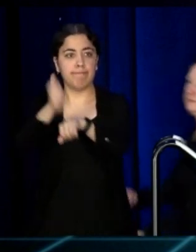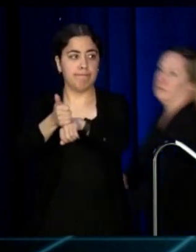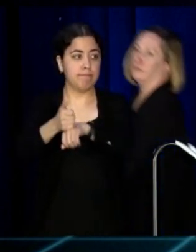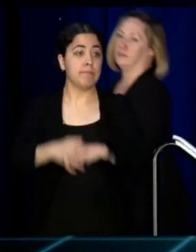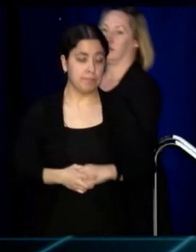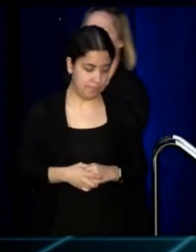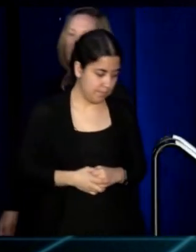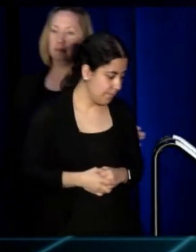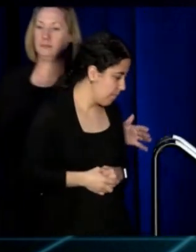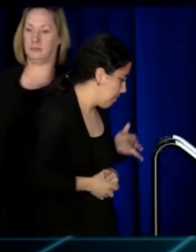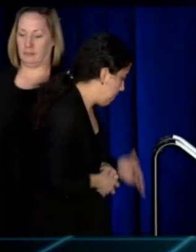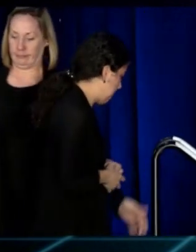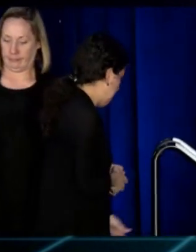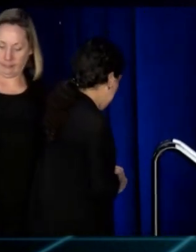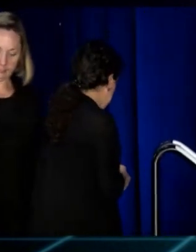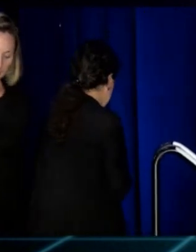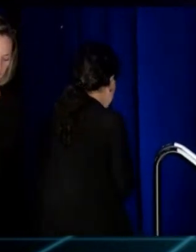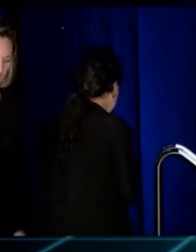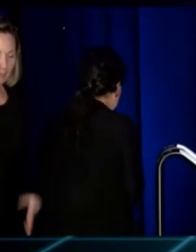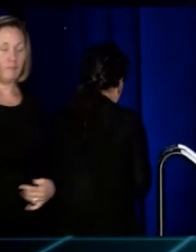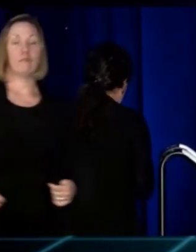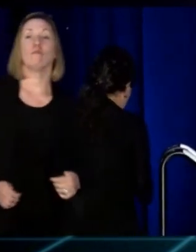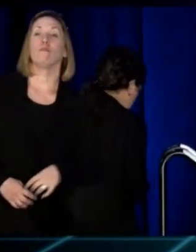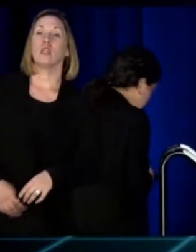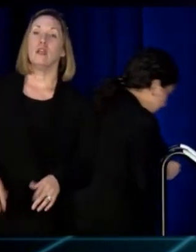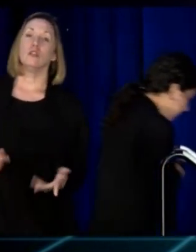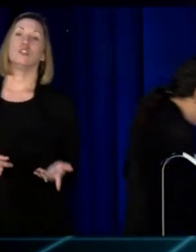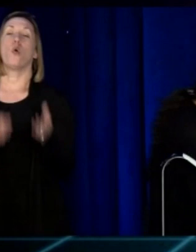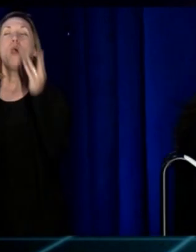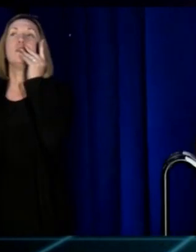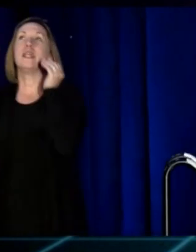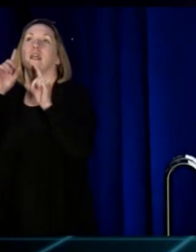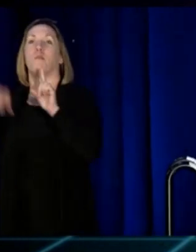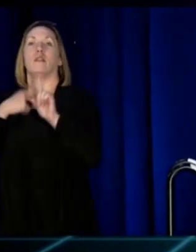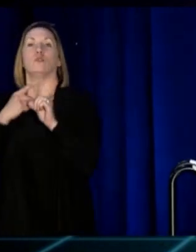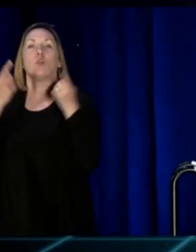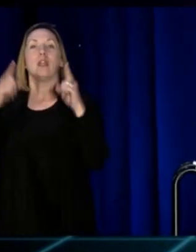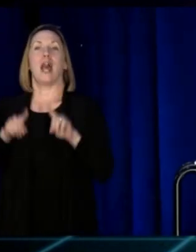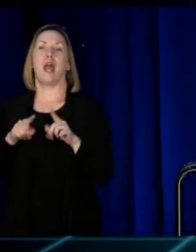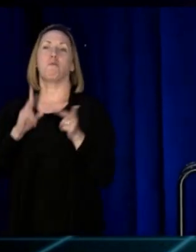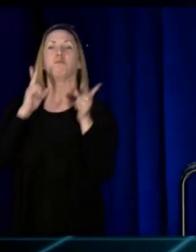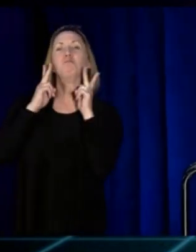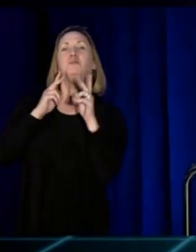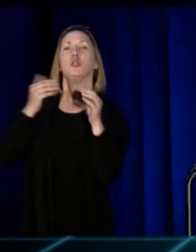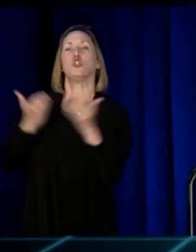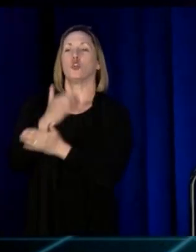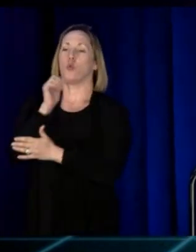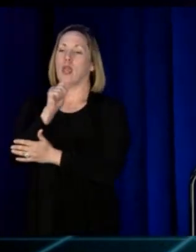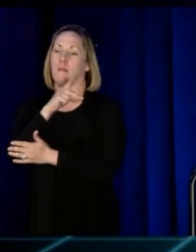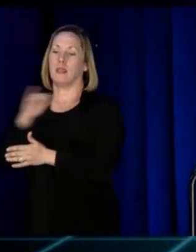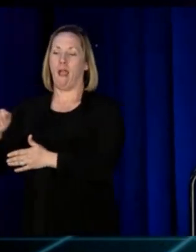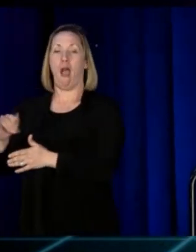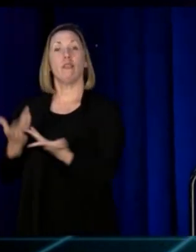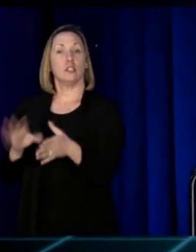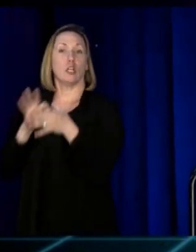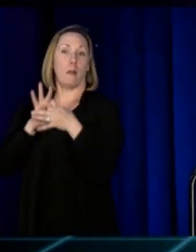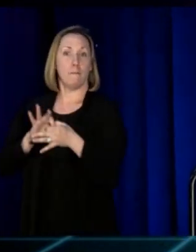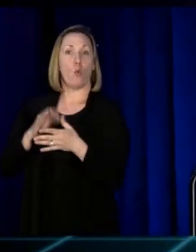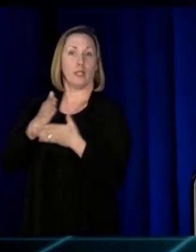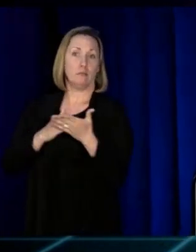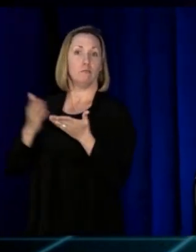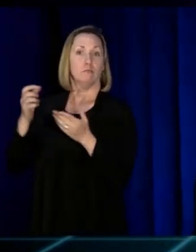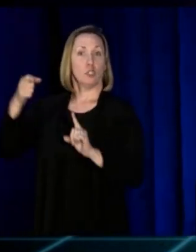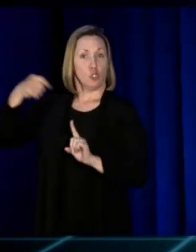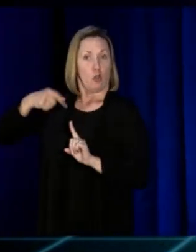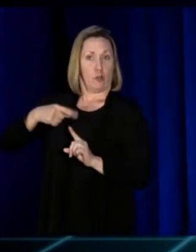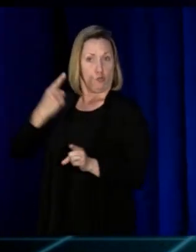was thinking about this when I was kind of playing around with some of these new APIs. Like, this is a server component, right? This is really cool because